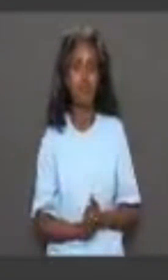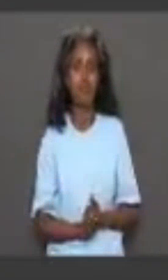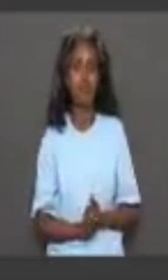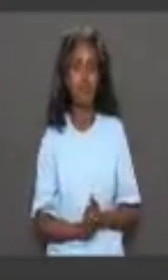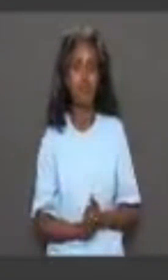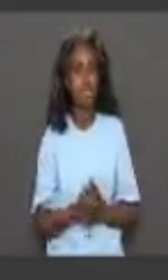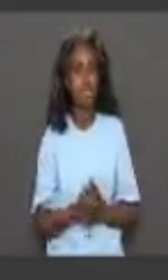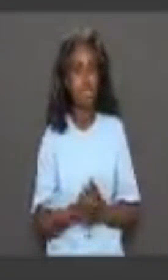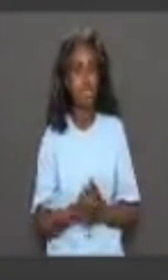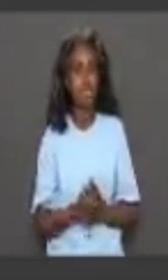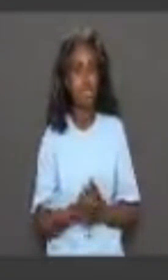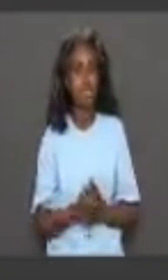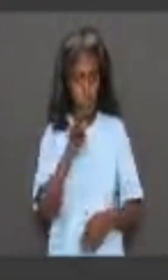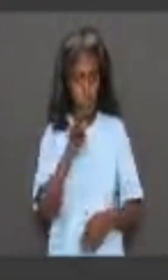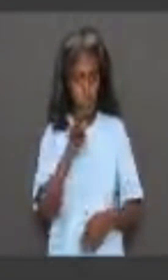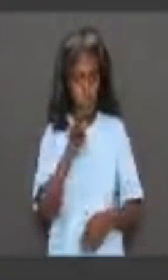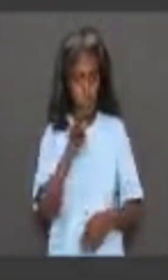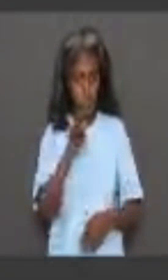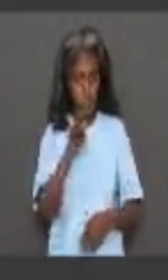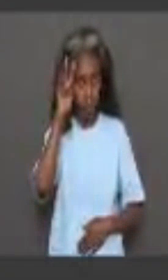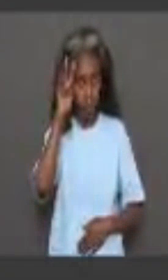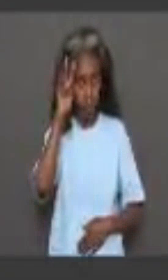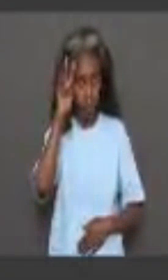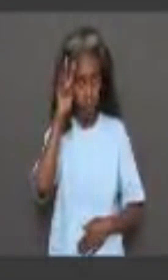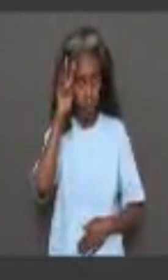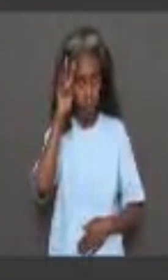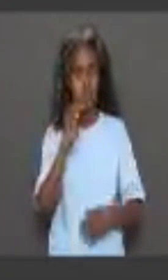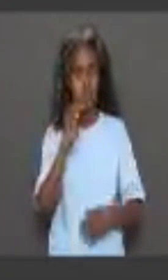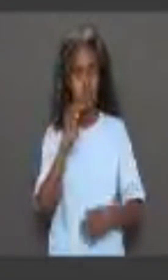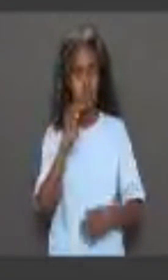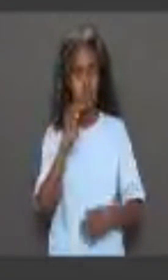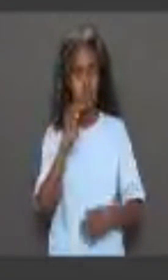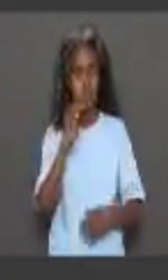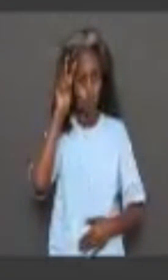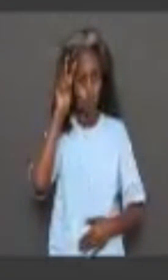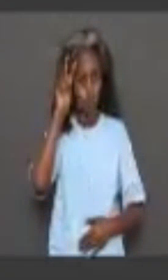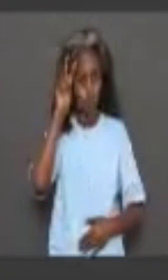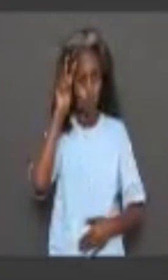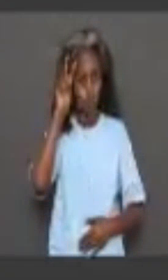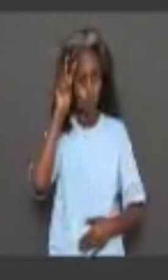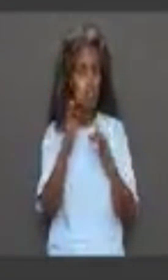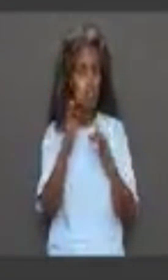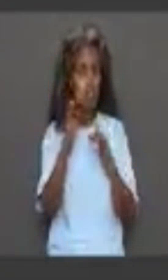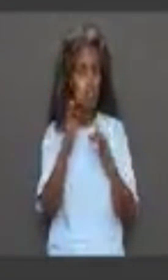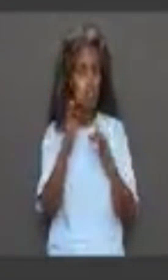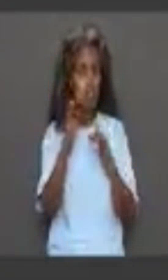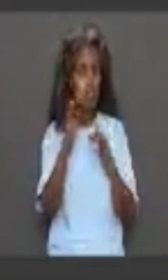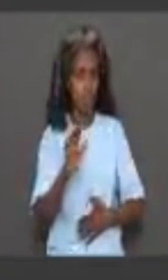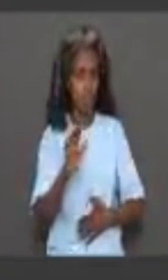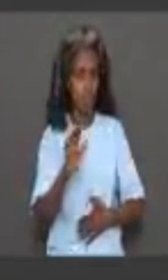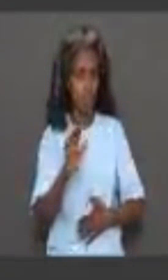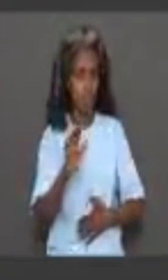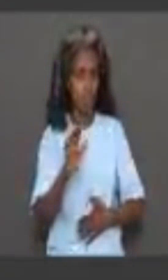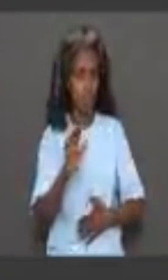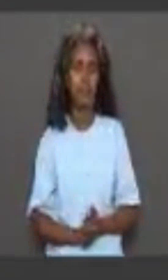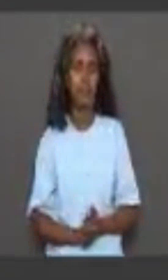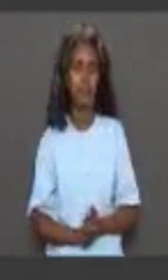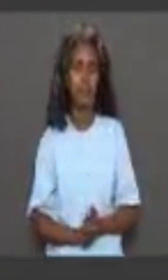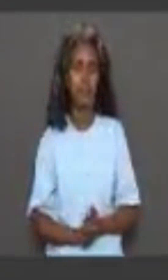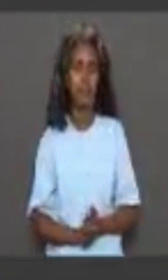Since 1 squared plus 2 squared equals 5, we